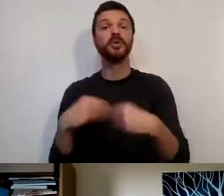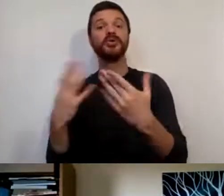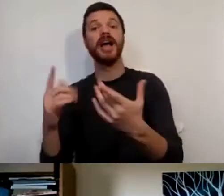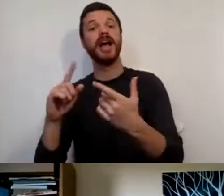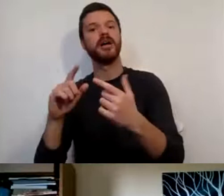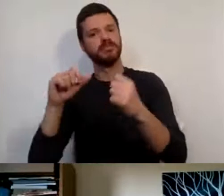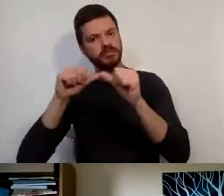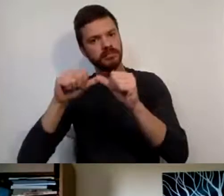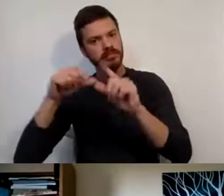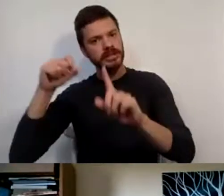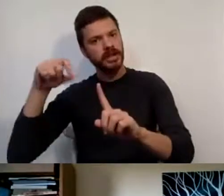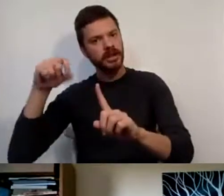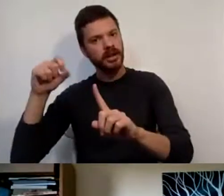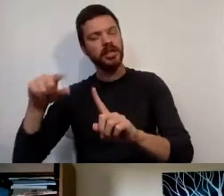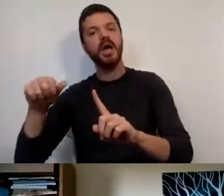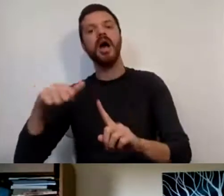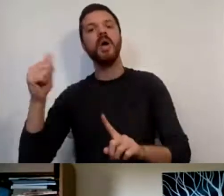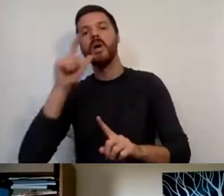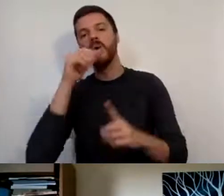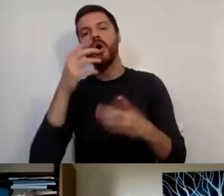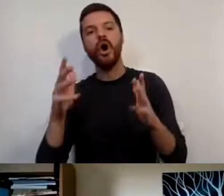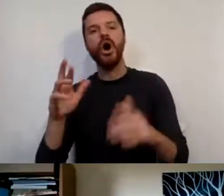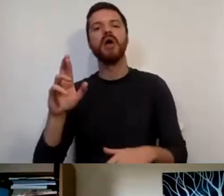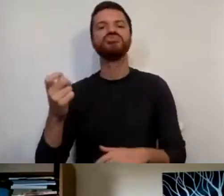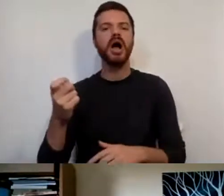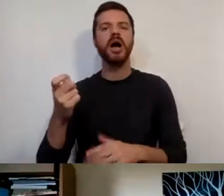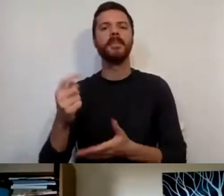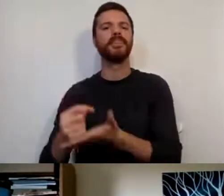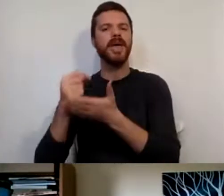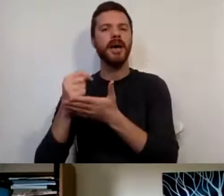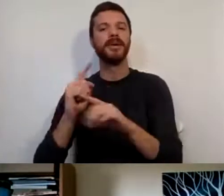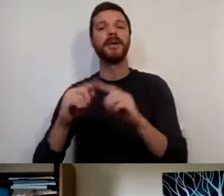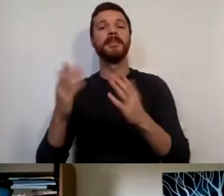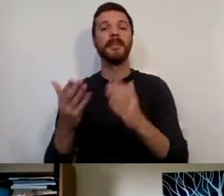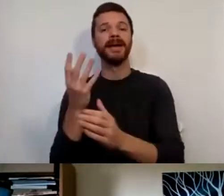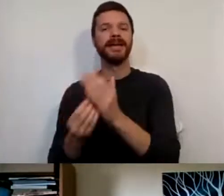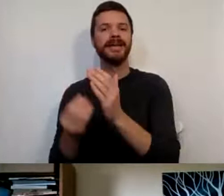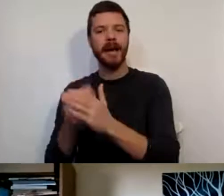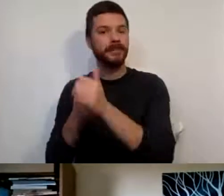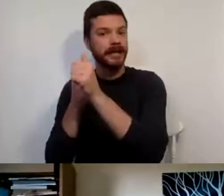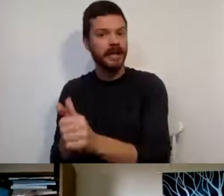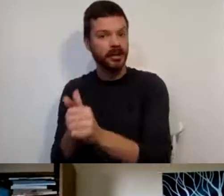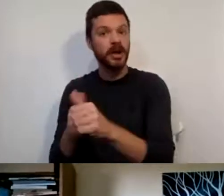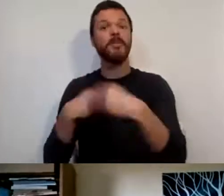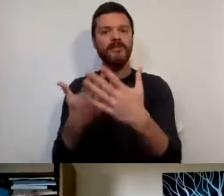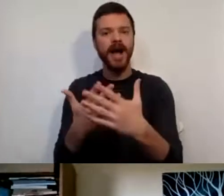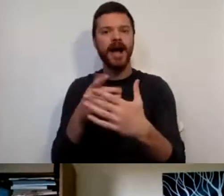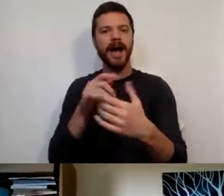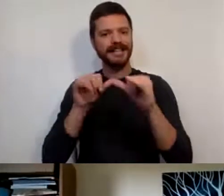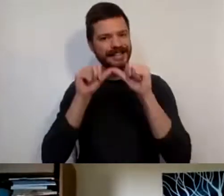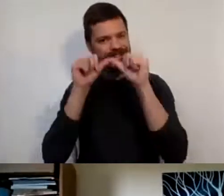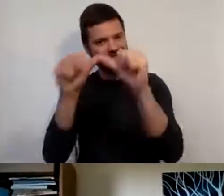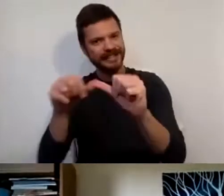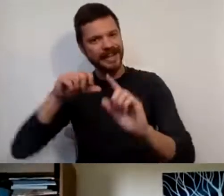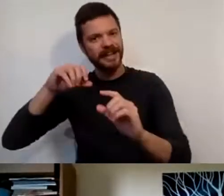is patients who were already on prescribed therapy, but perhaps had gaps in adherence, were getting consistent feedback too. So the fact that we were